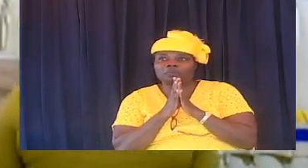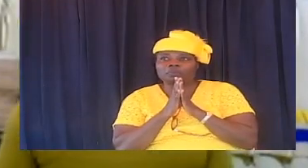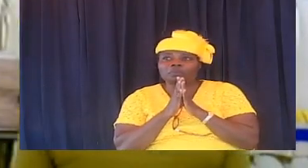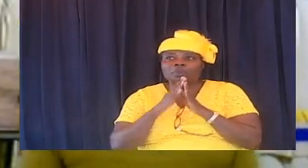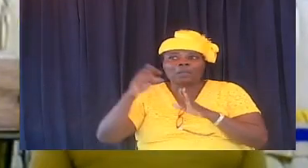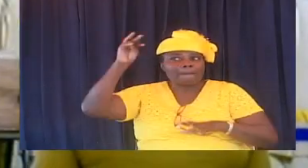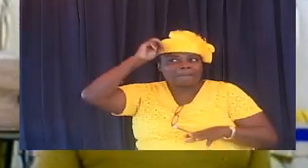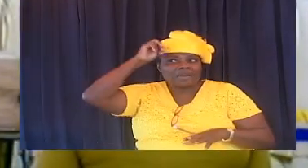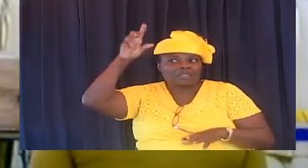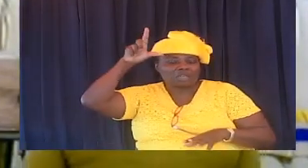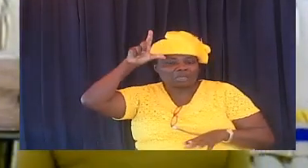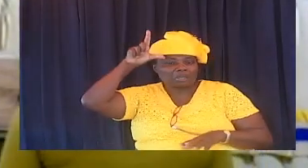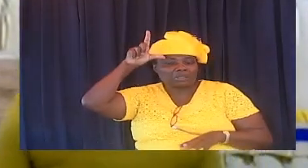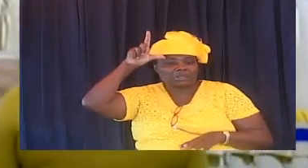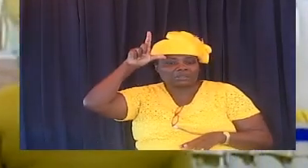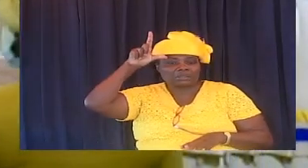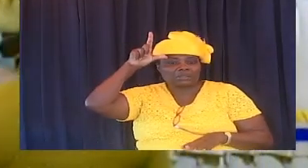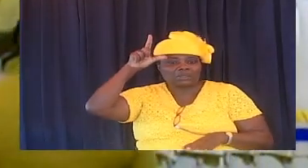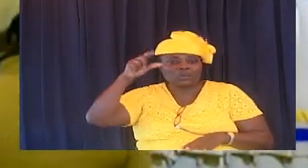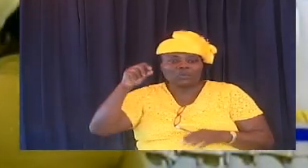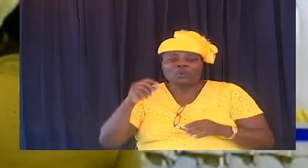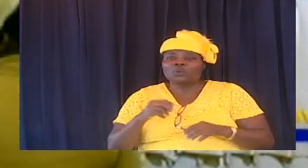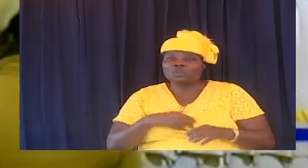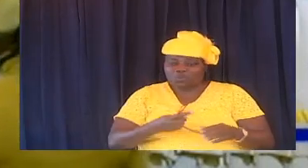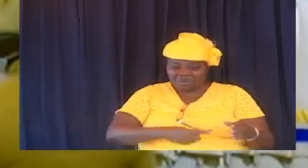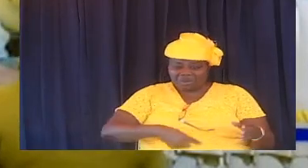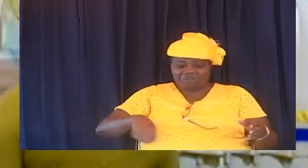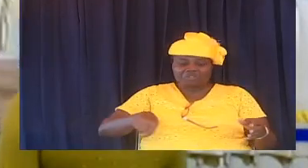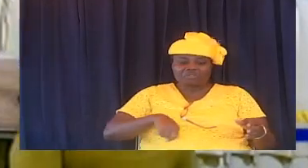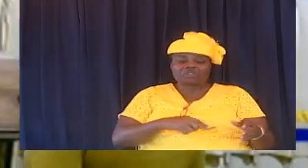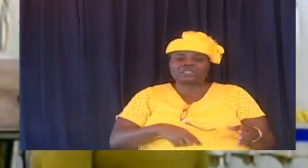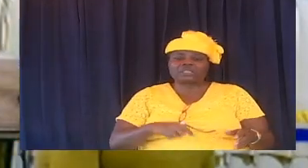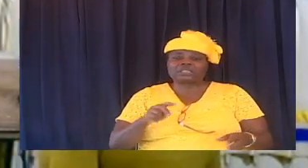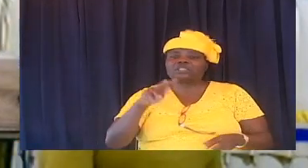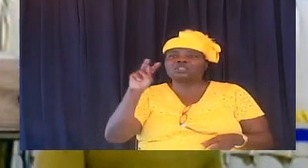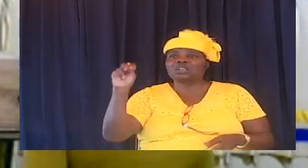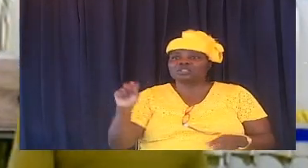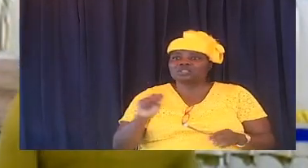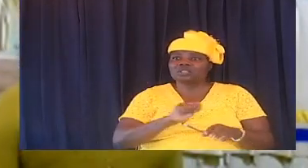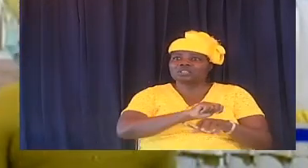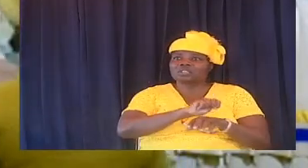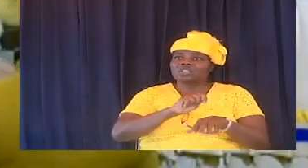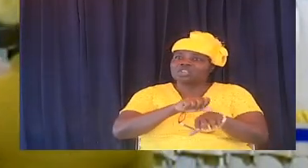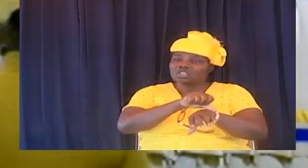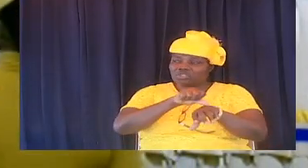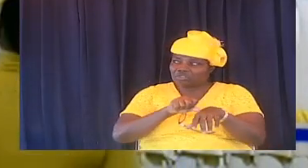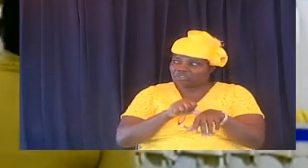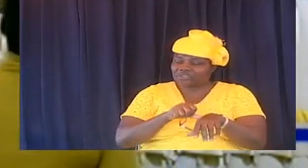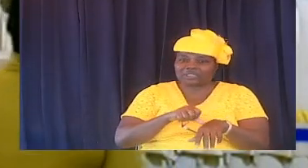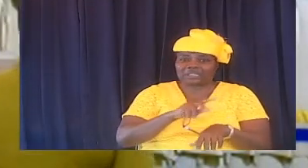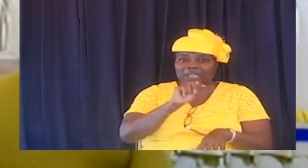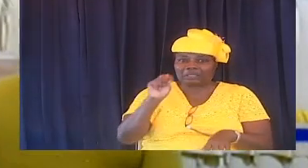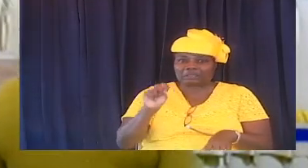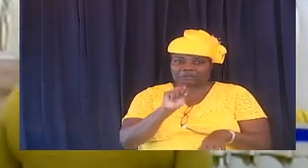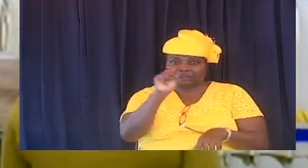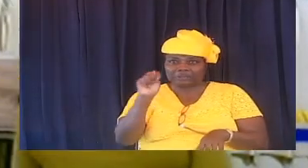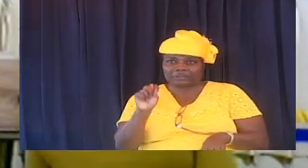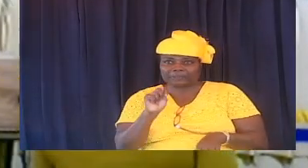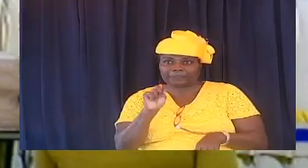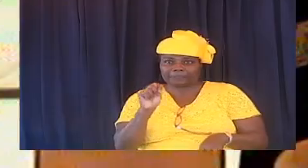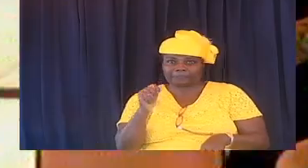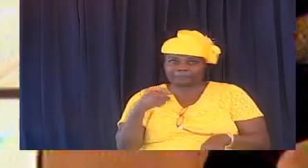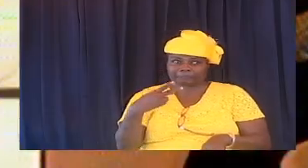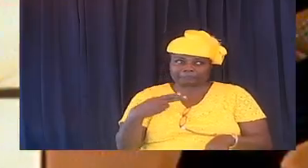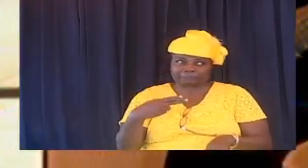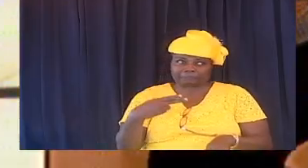Beckford. She'll be doing a surgery this Thursday, and she's asking for our